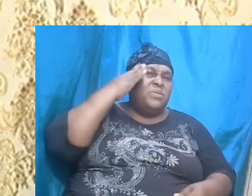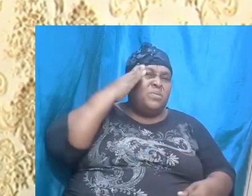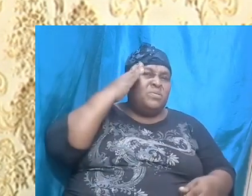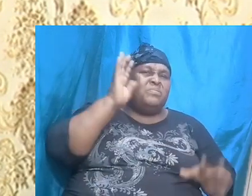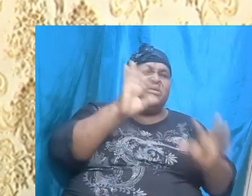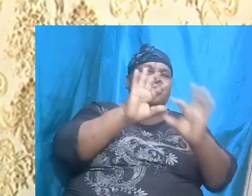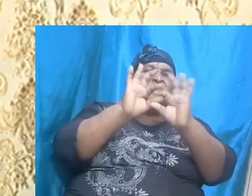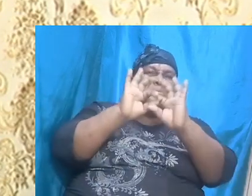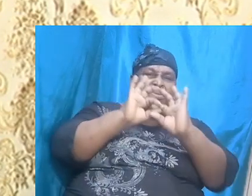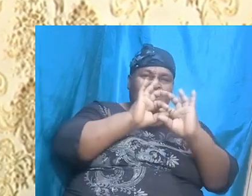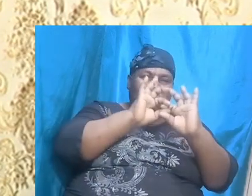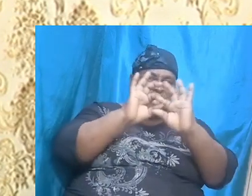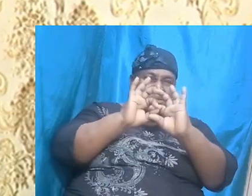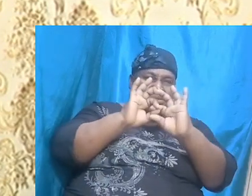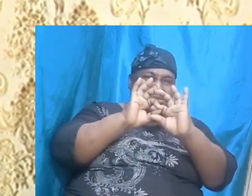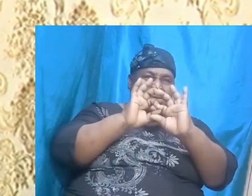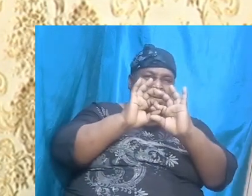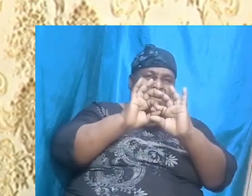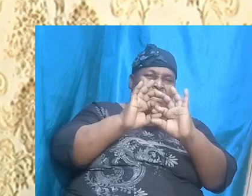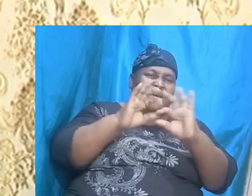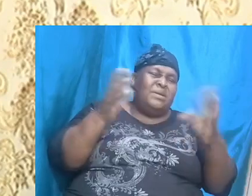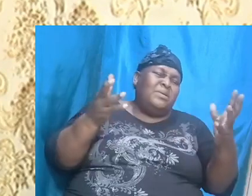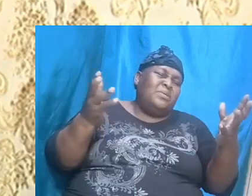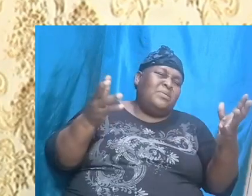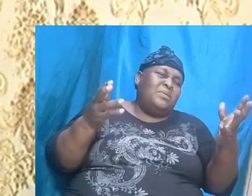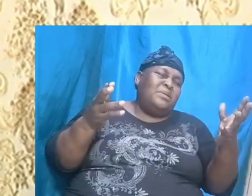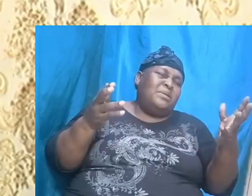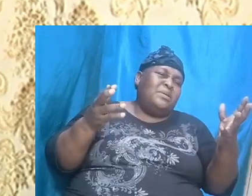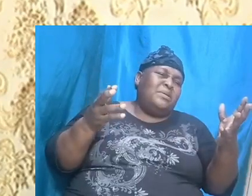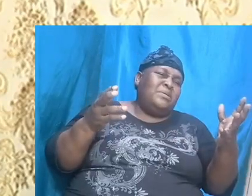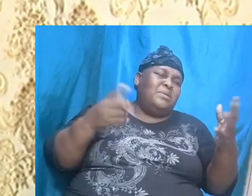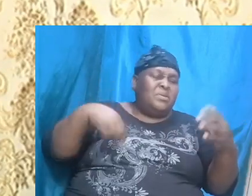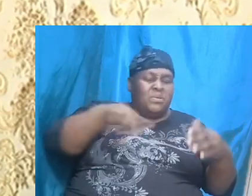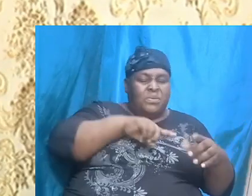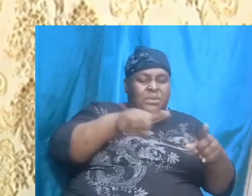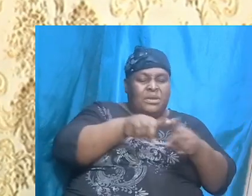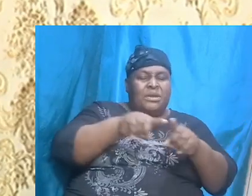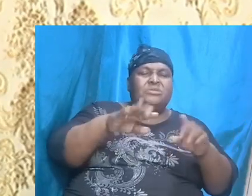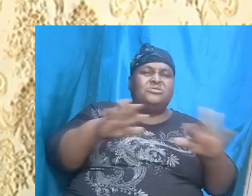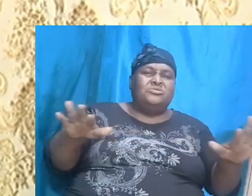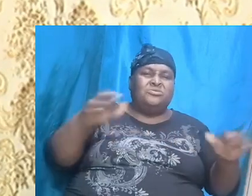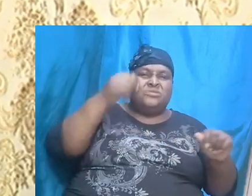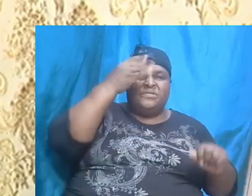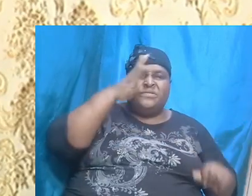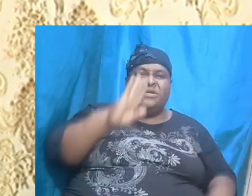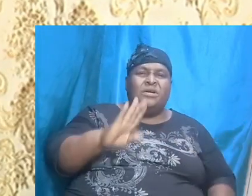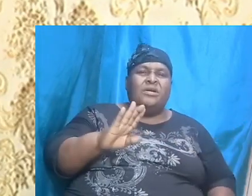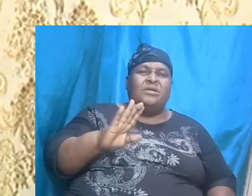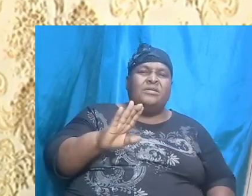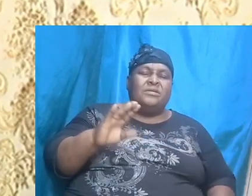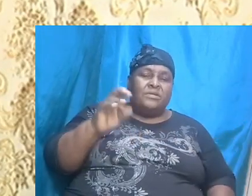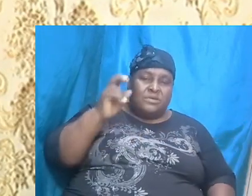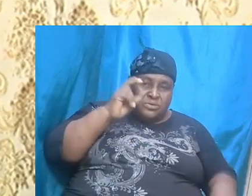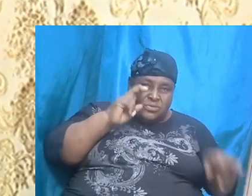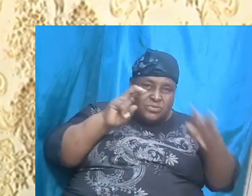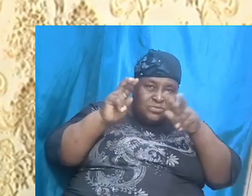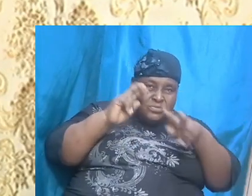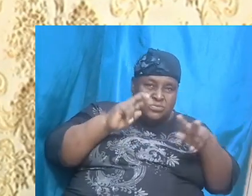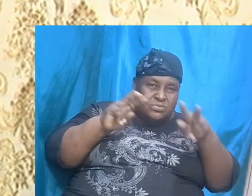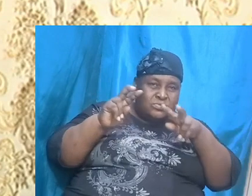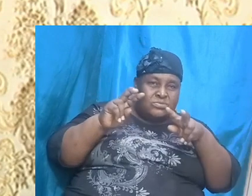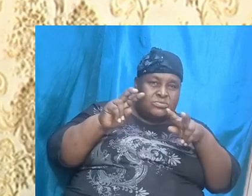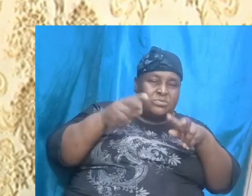that whenever we as children of God, praise God, are in tune, amen,